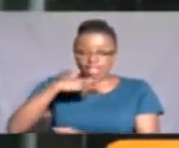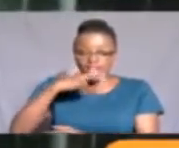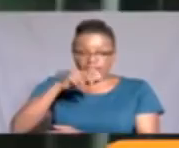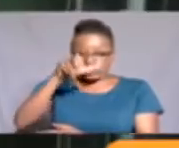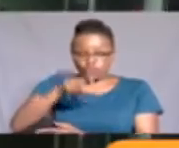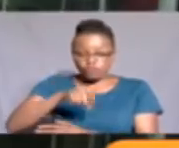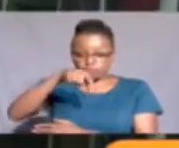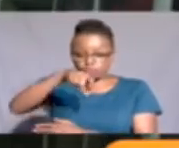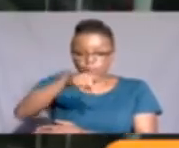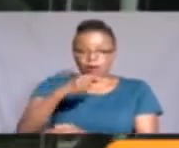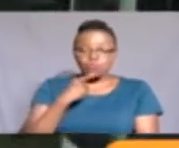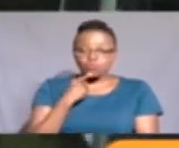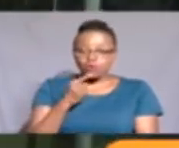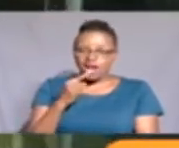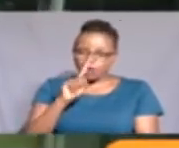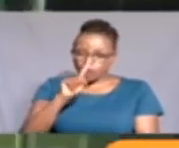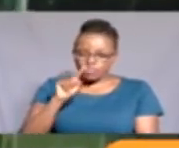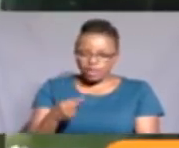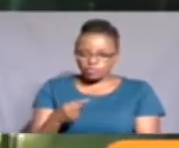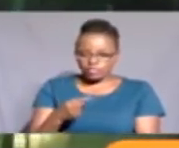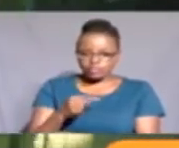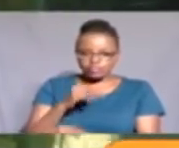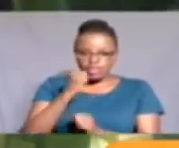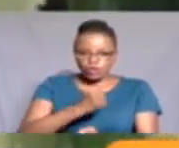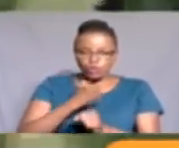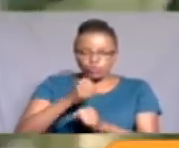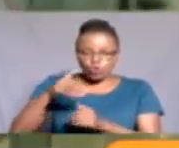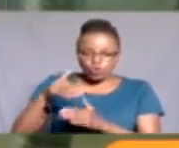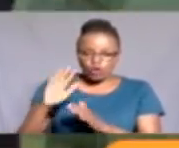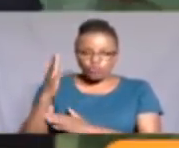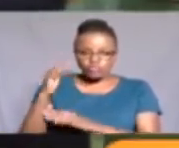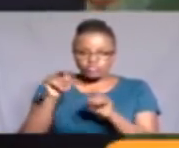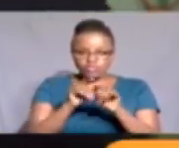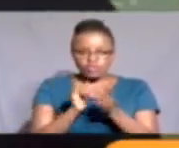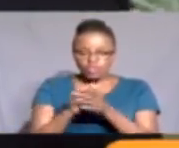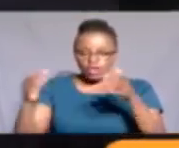plant 1,000 trees at the Ngong Forest as part of the company's celebration.